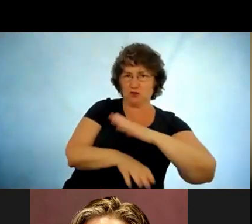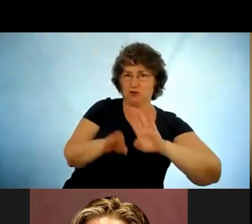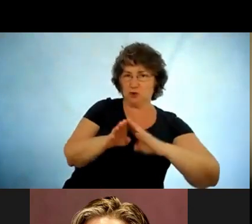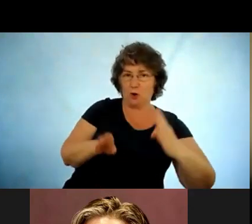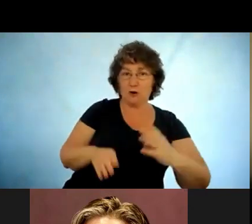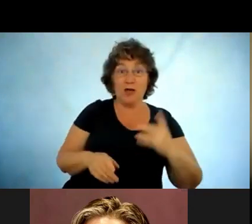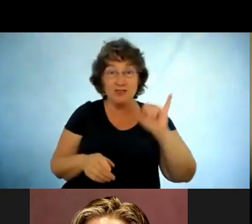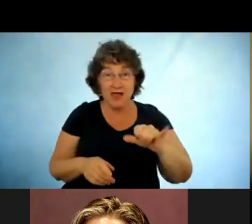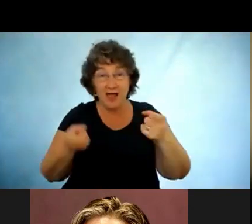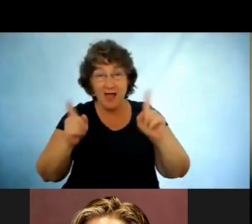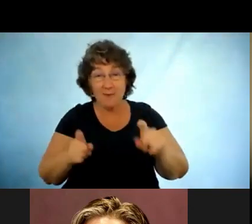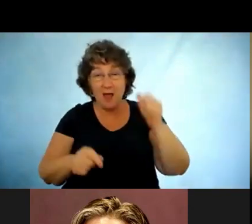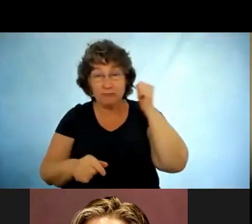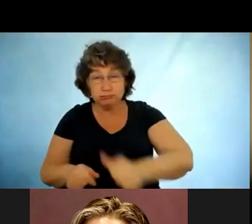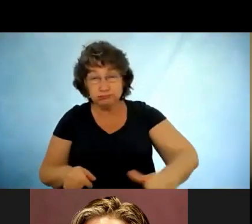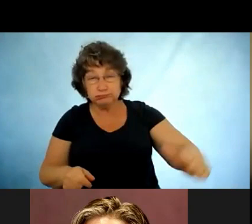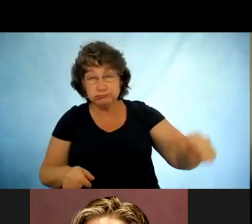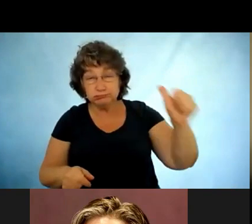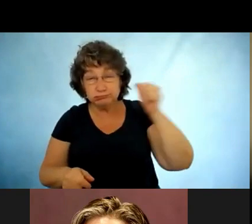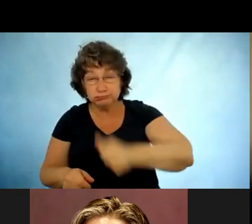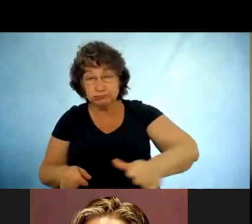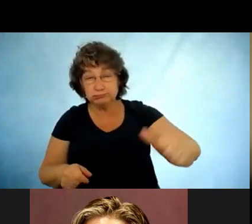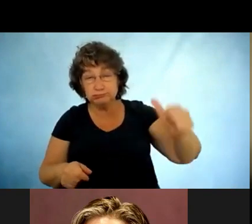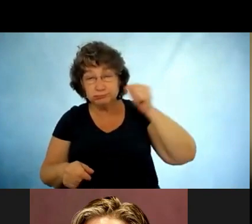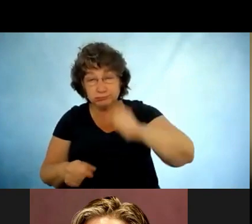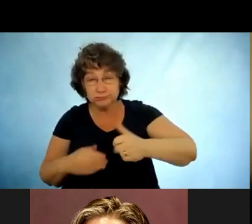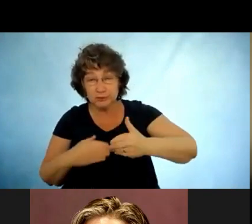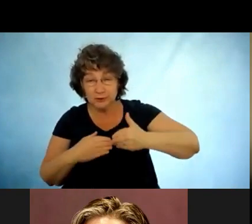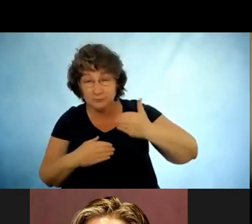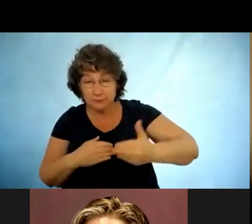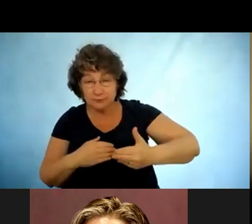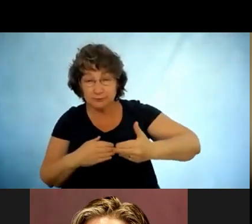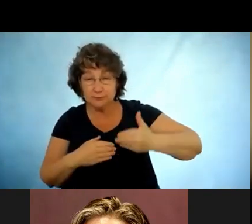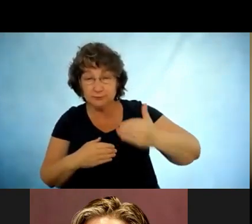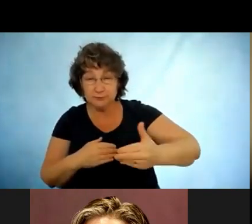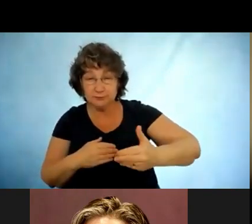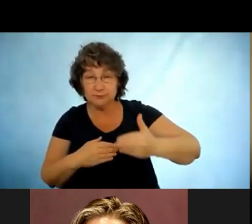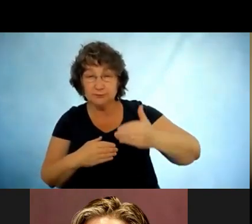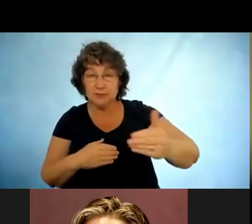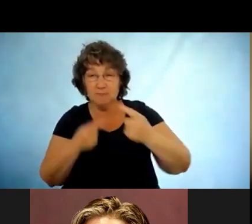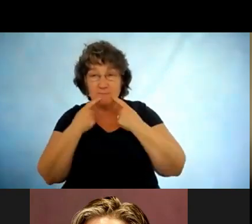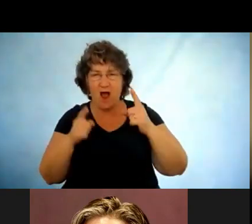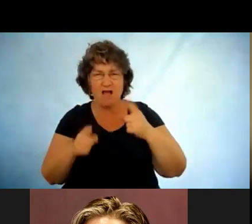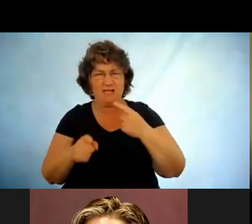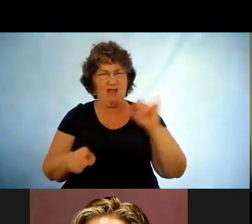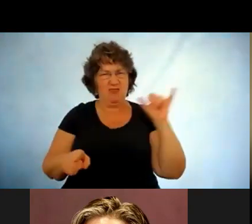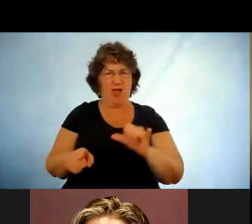room and locked in that box and told, "This is the place you belong."